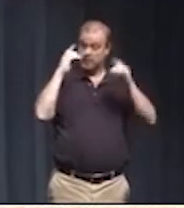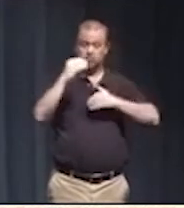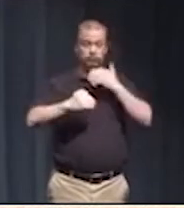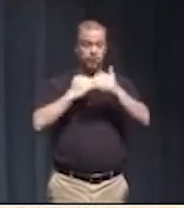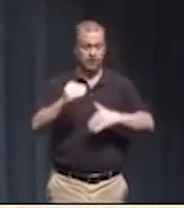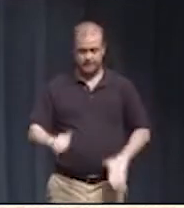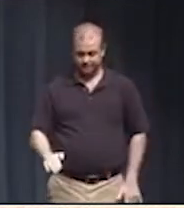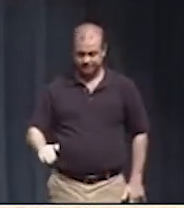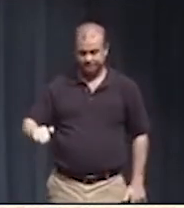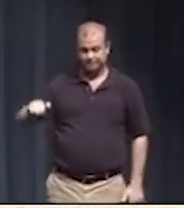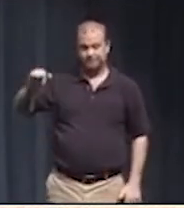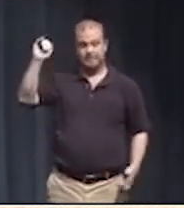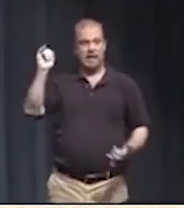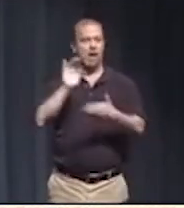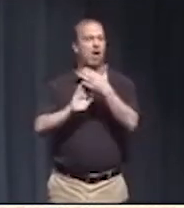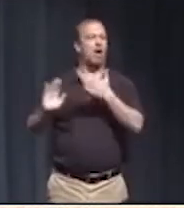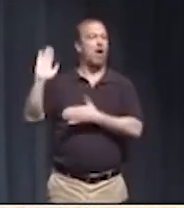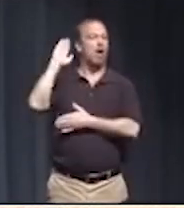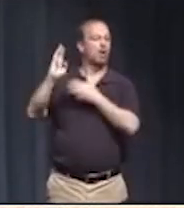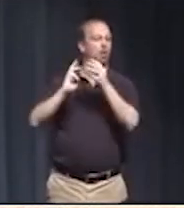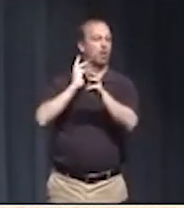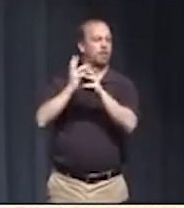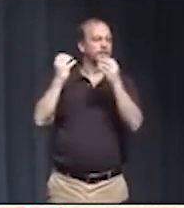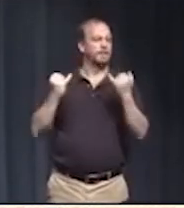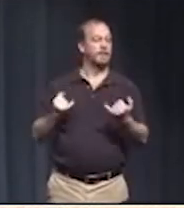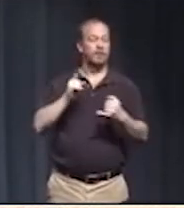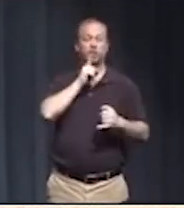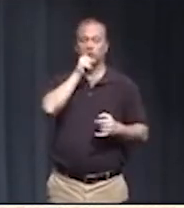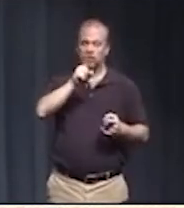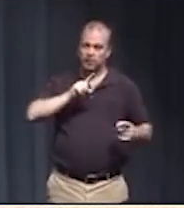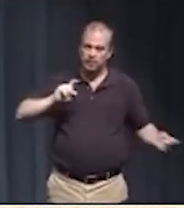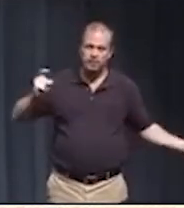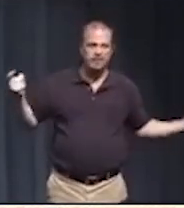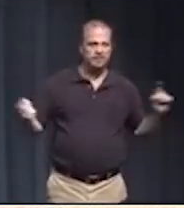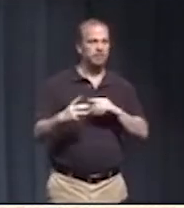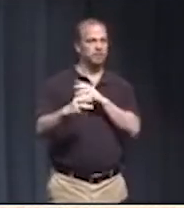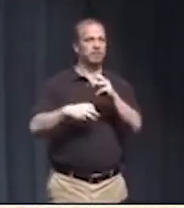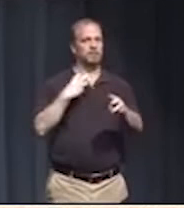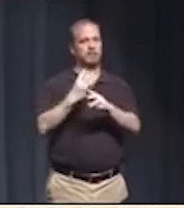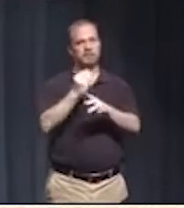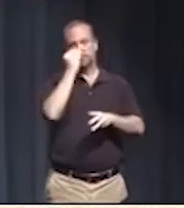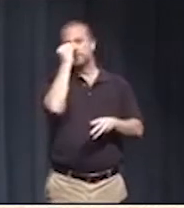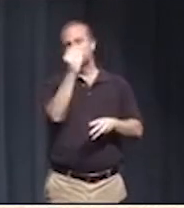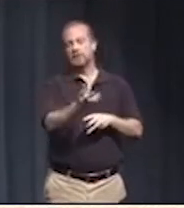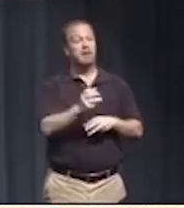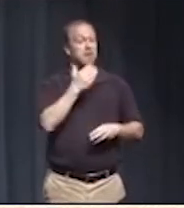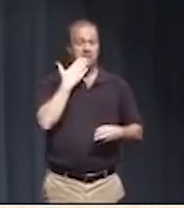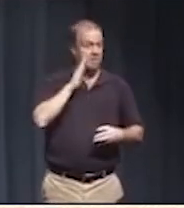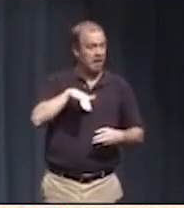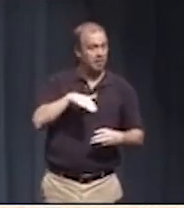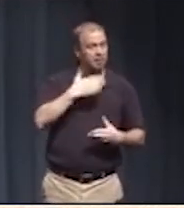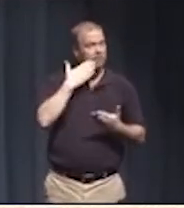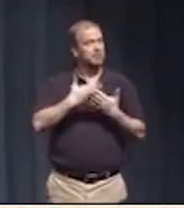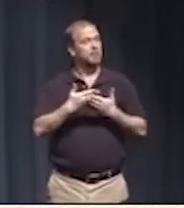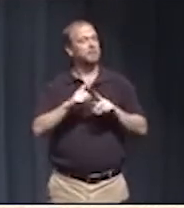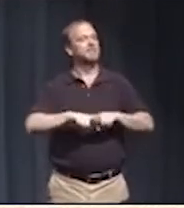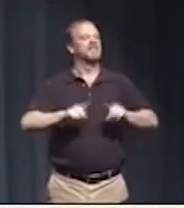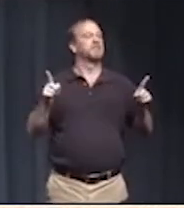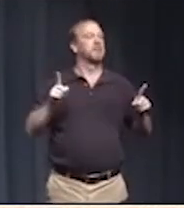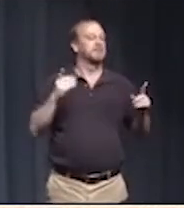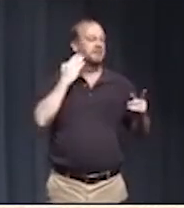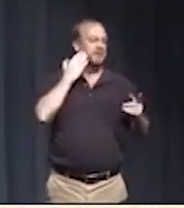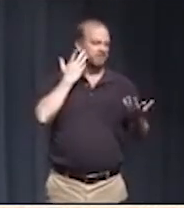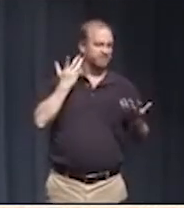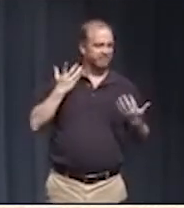public school and are now into the college world, and it is truly a different world. Not a bad thing, just different growing